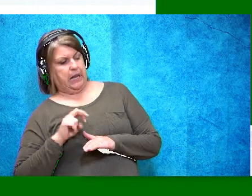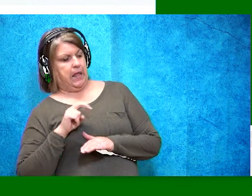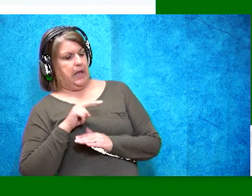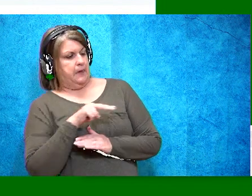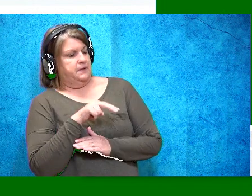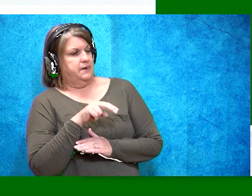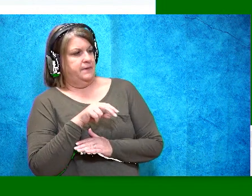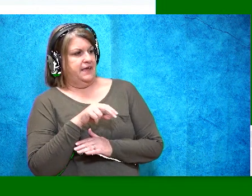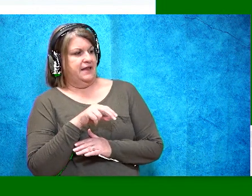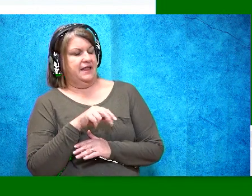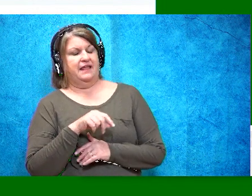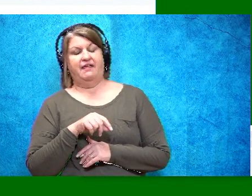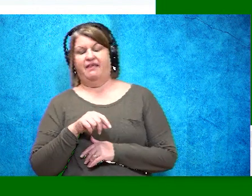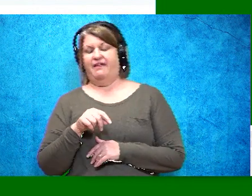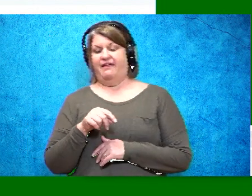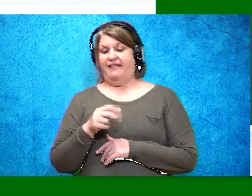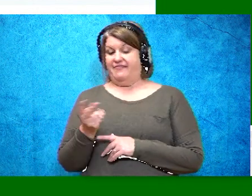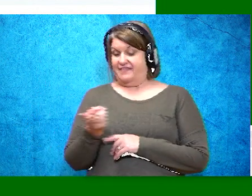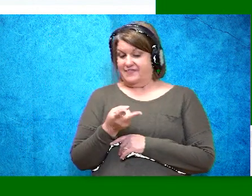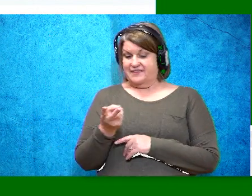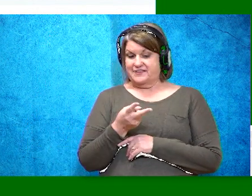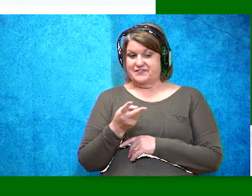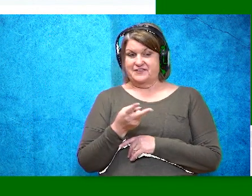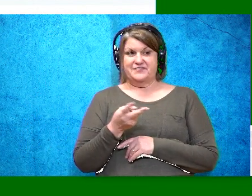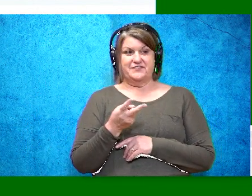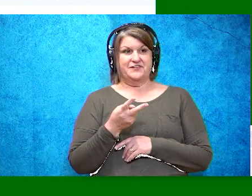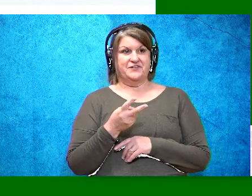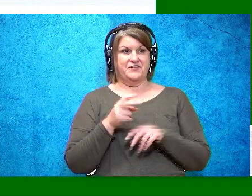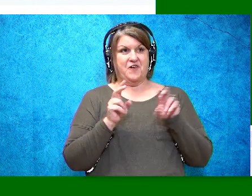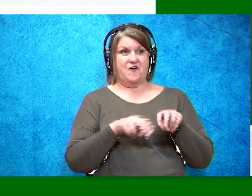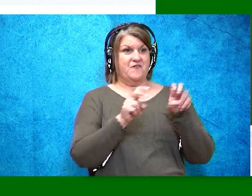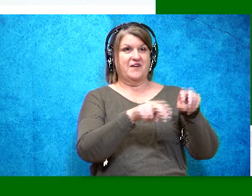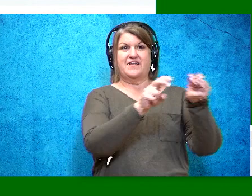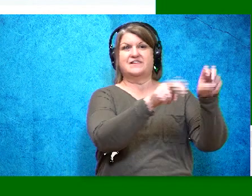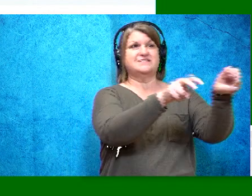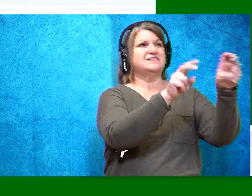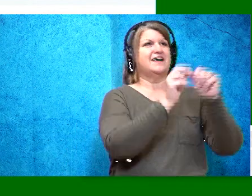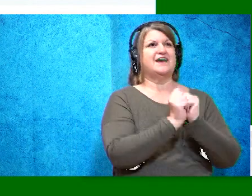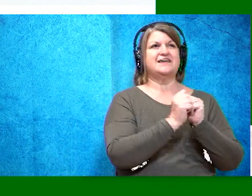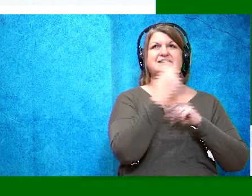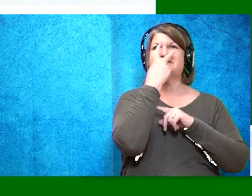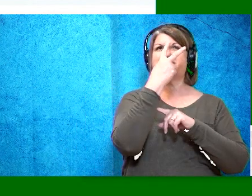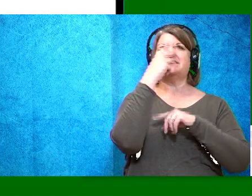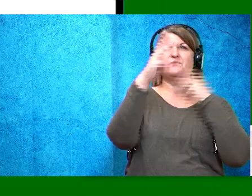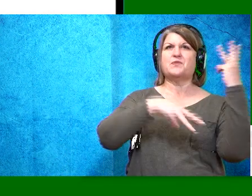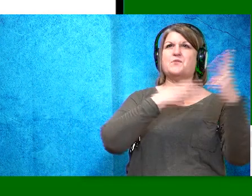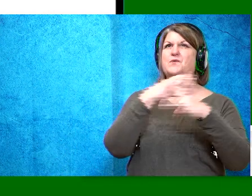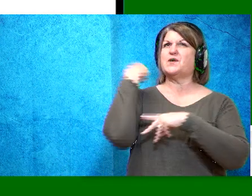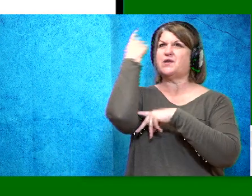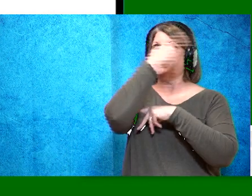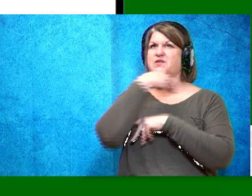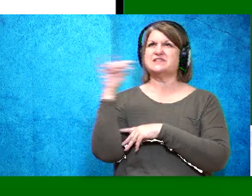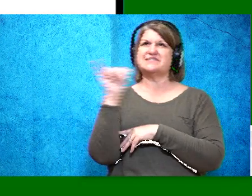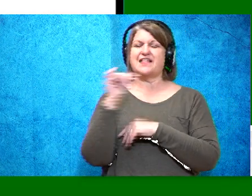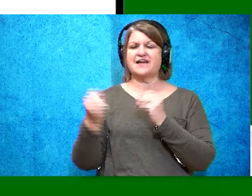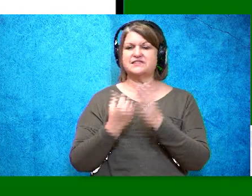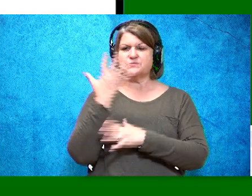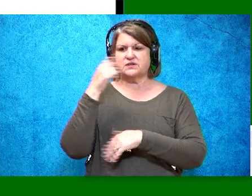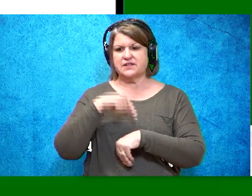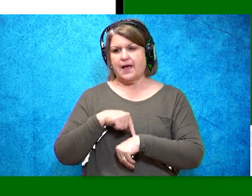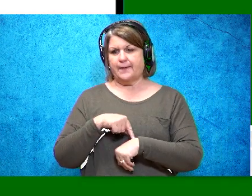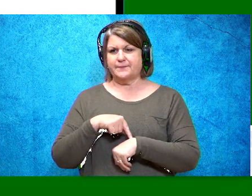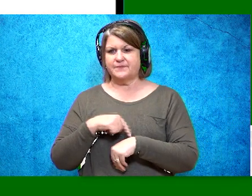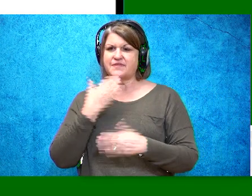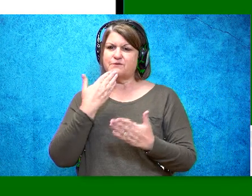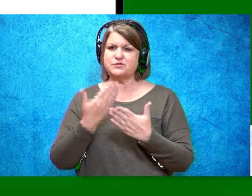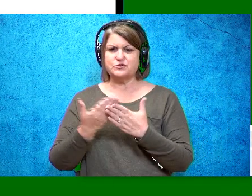and Frog ran outside to see how the world was looking in the spring. Wasn't that a good story? I told